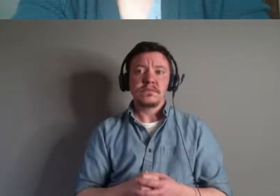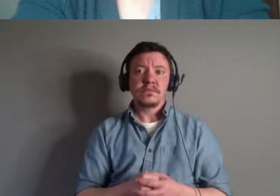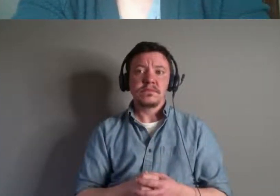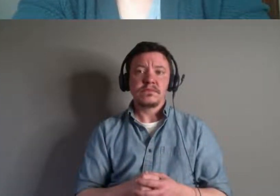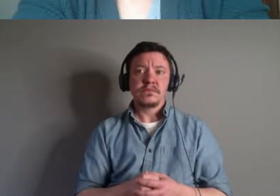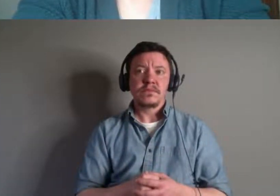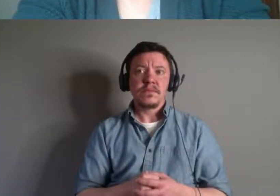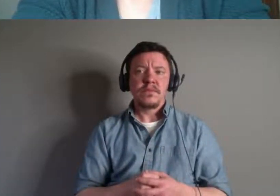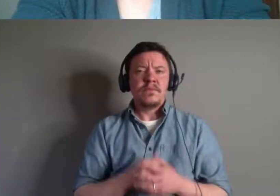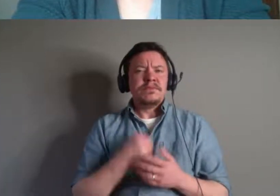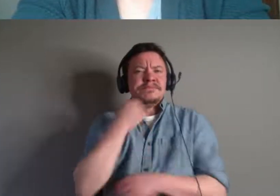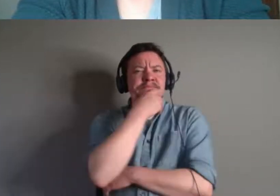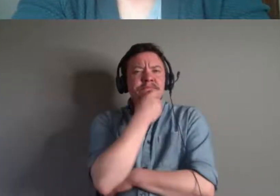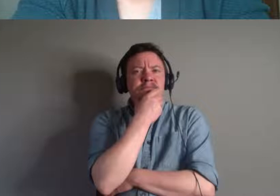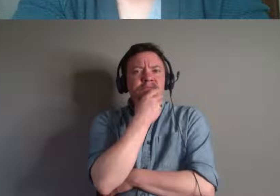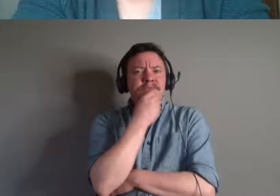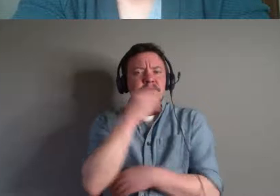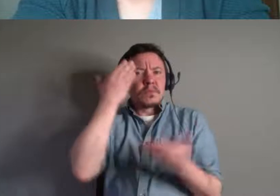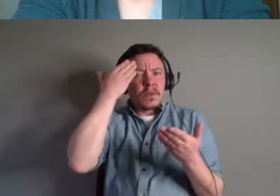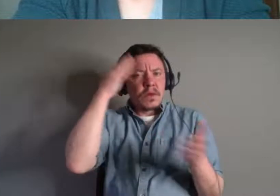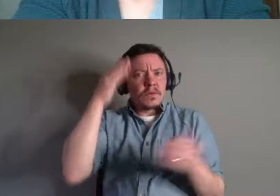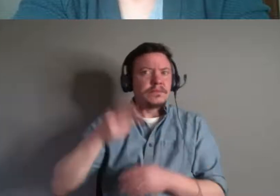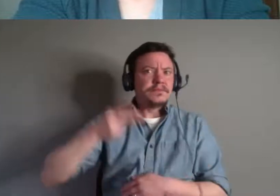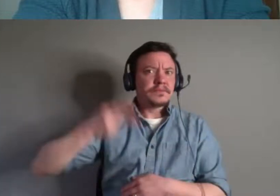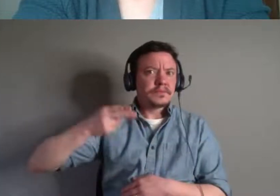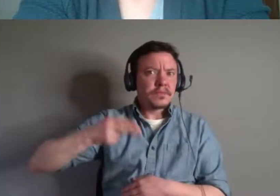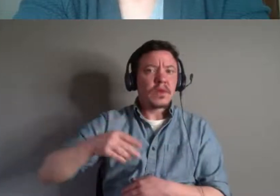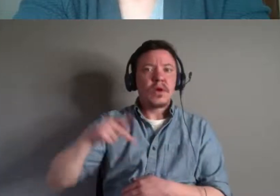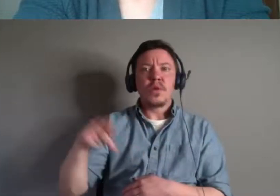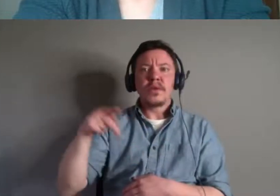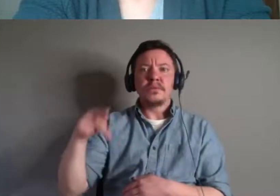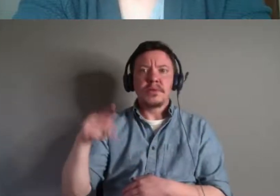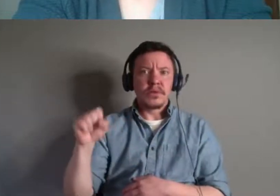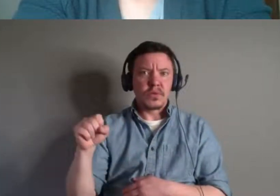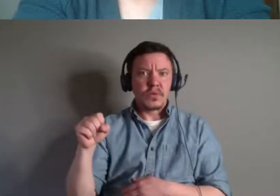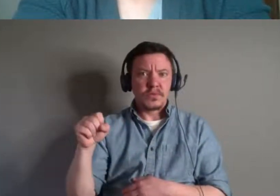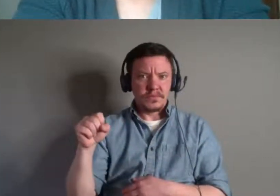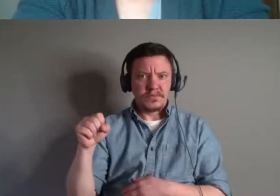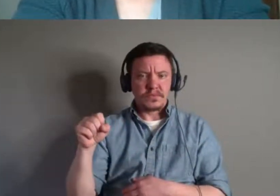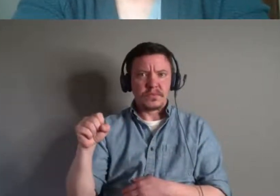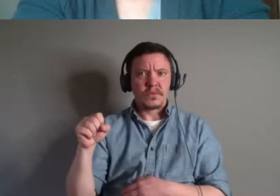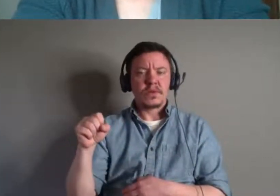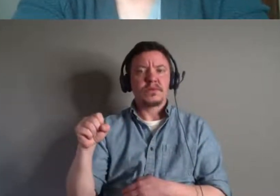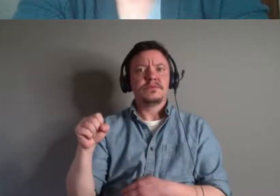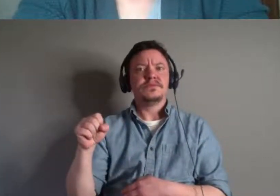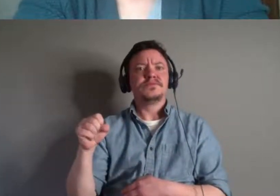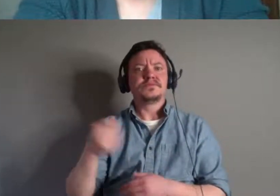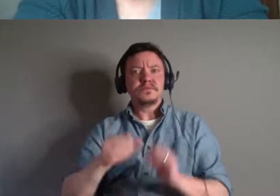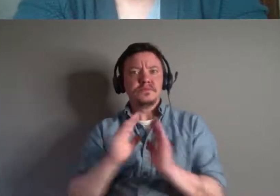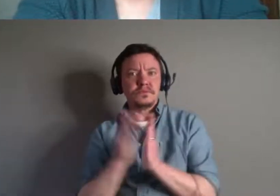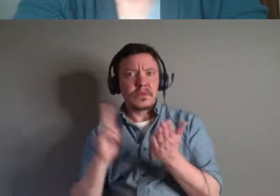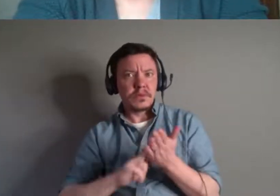don't know the history of Portland Public Schools commissioning around these kinds